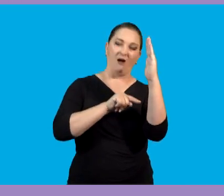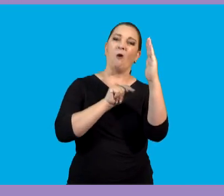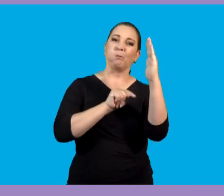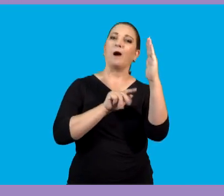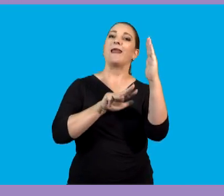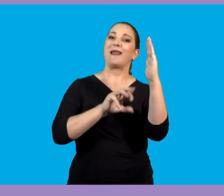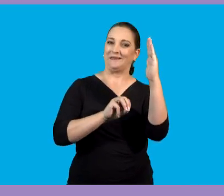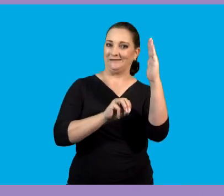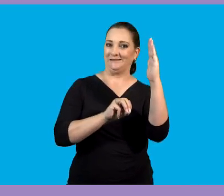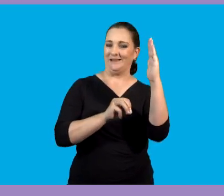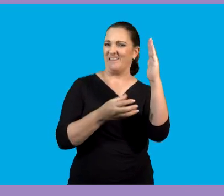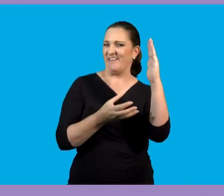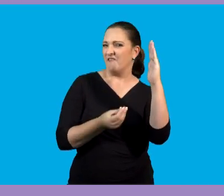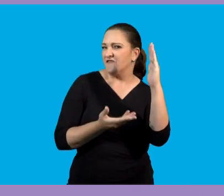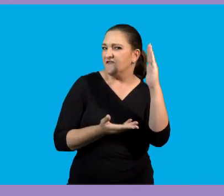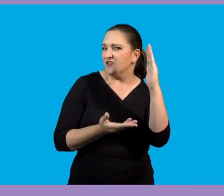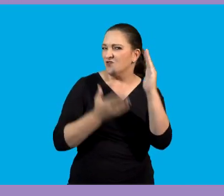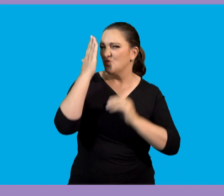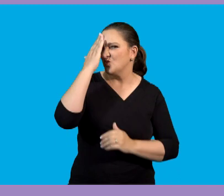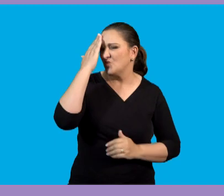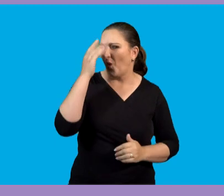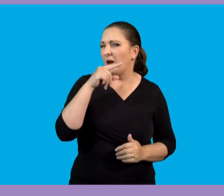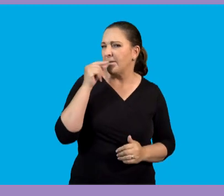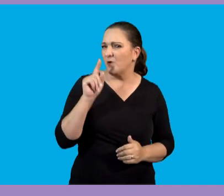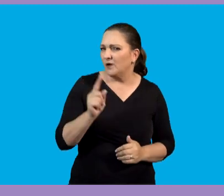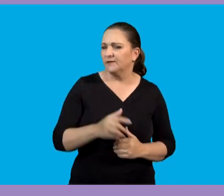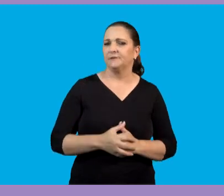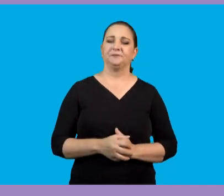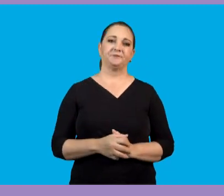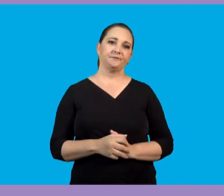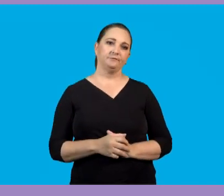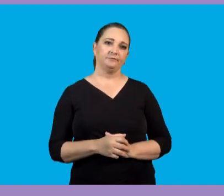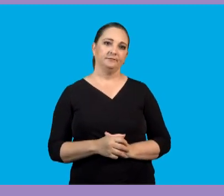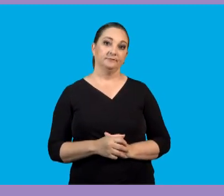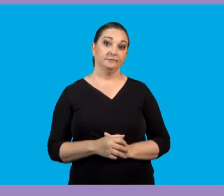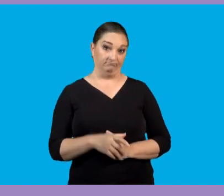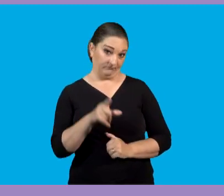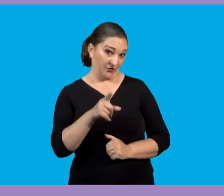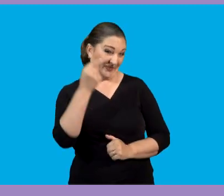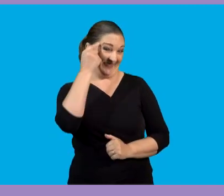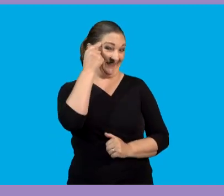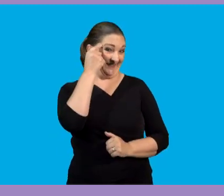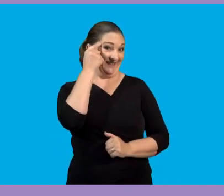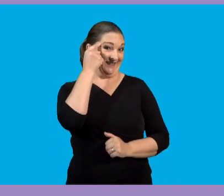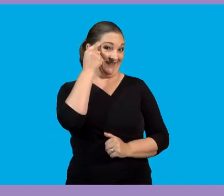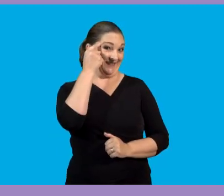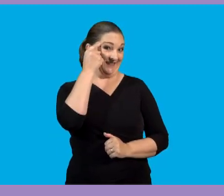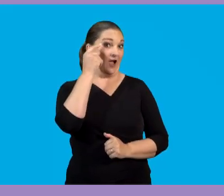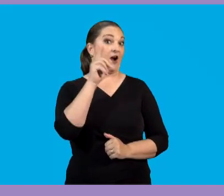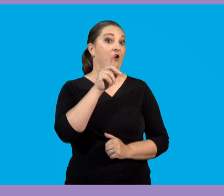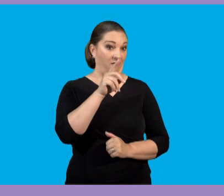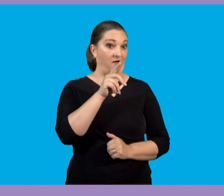90 degrees. Now, do you know what type of triangle that is? Well, if you are thinking of